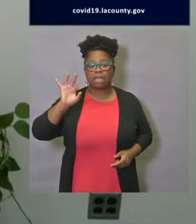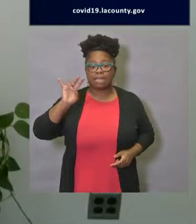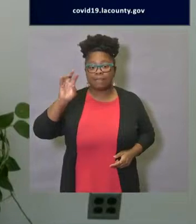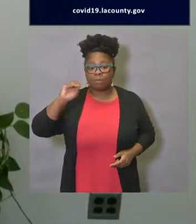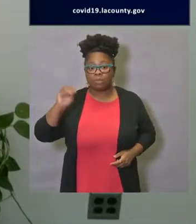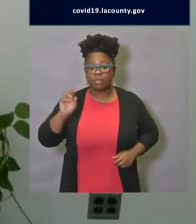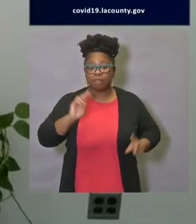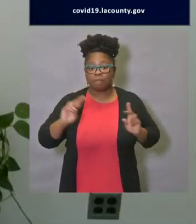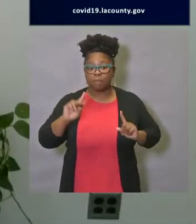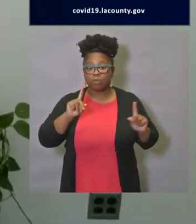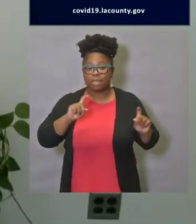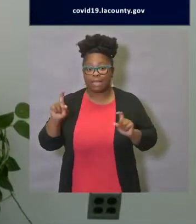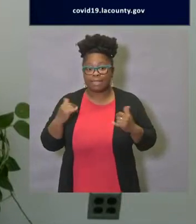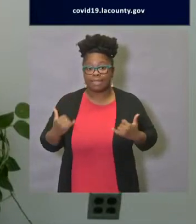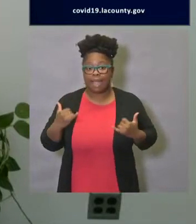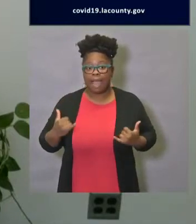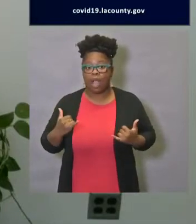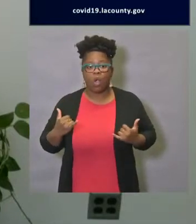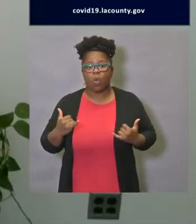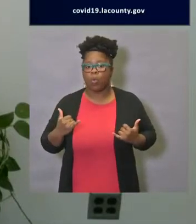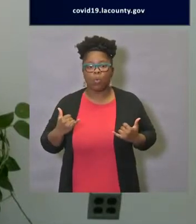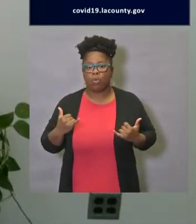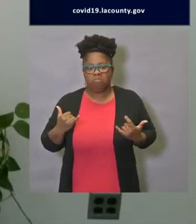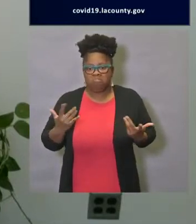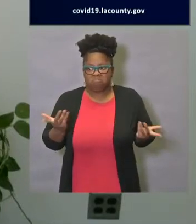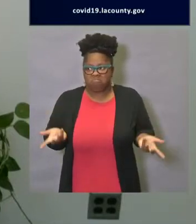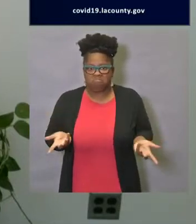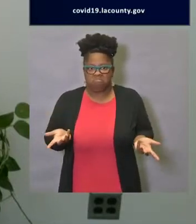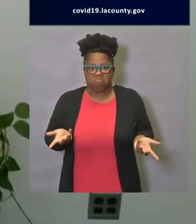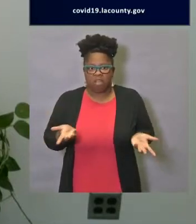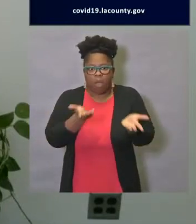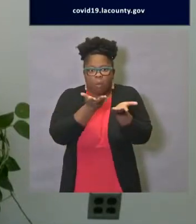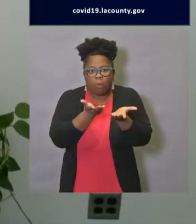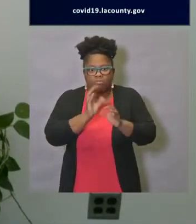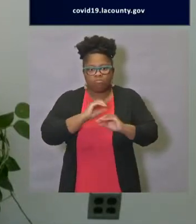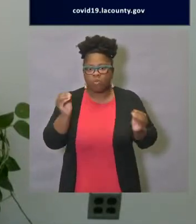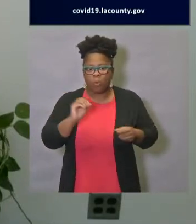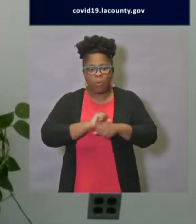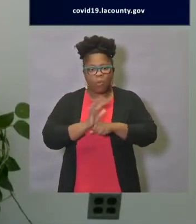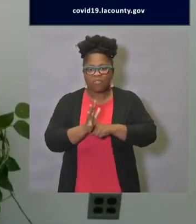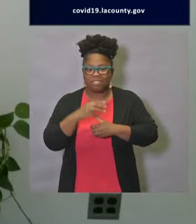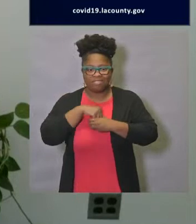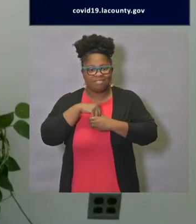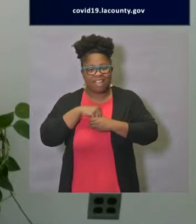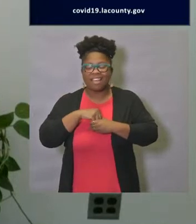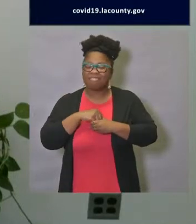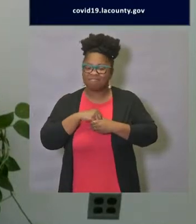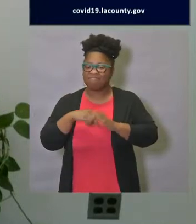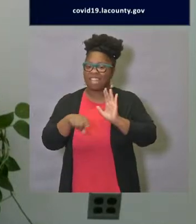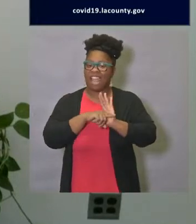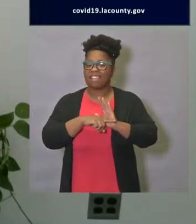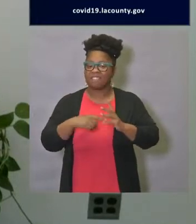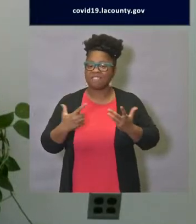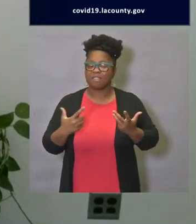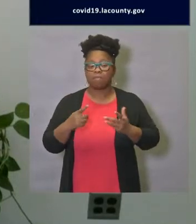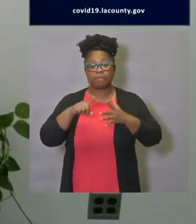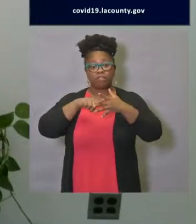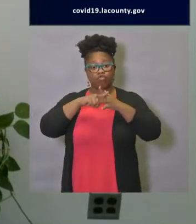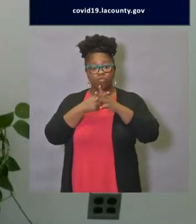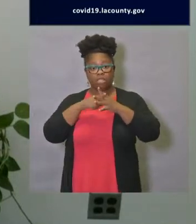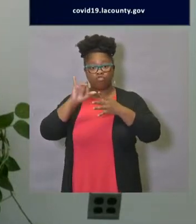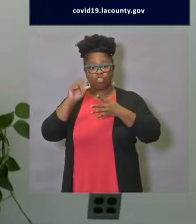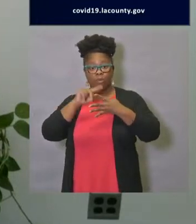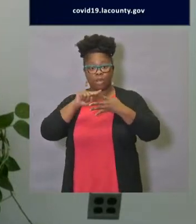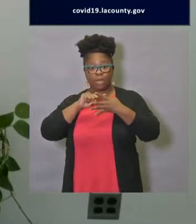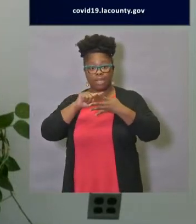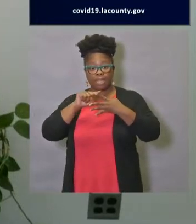of them at this point in time are actually ending up with a negative test result. Remember, at the beginning of January, 20% of people